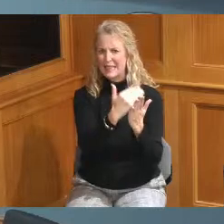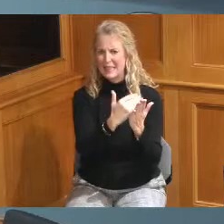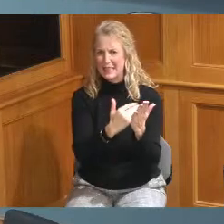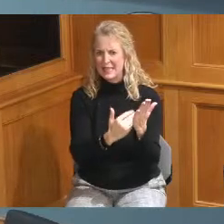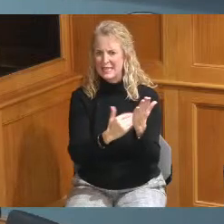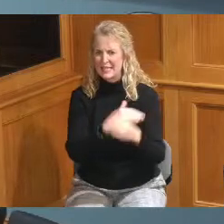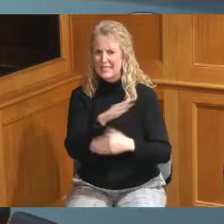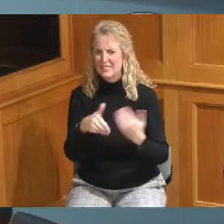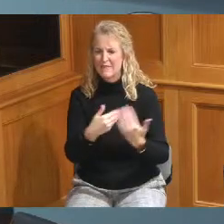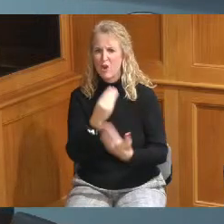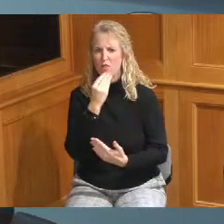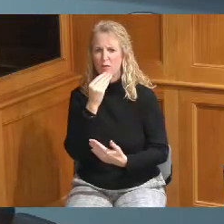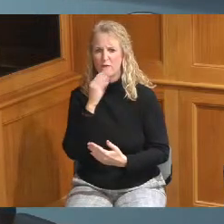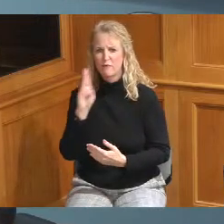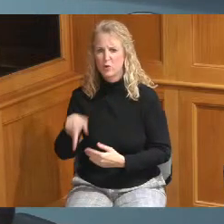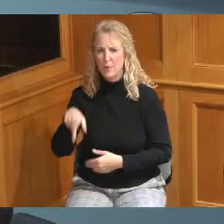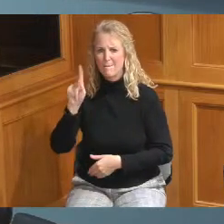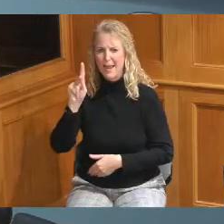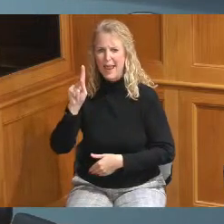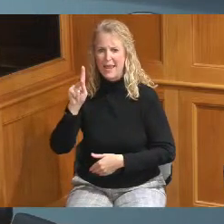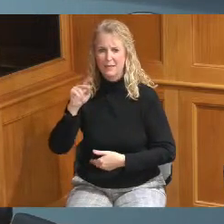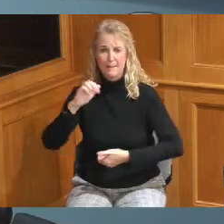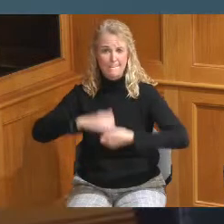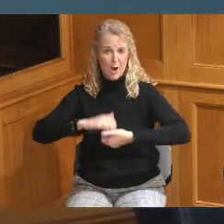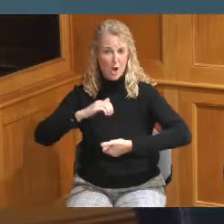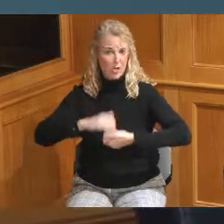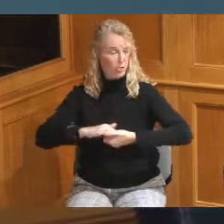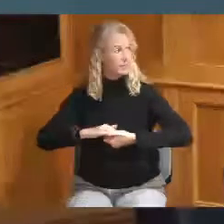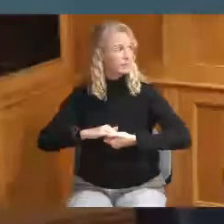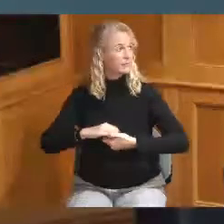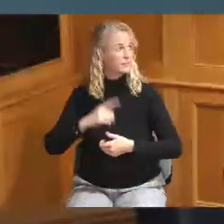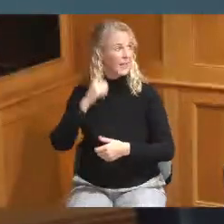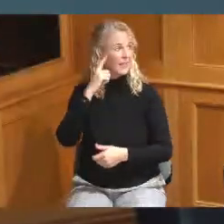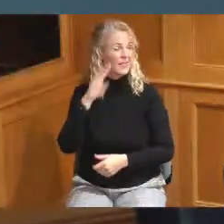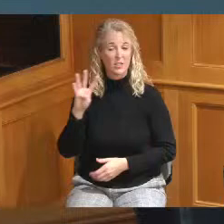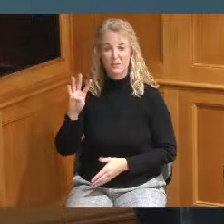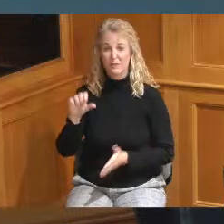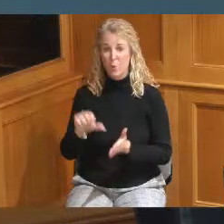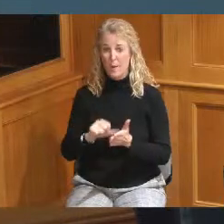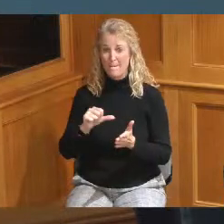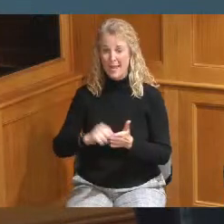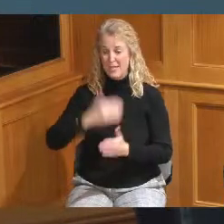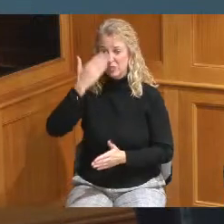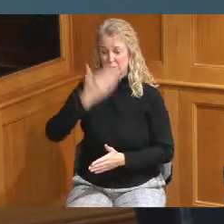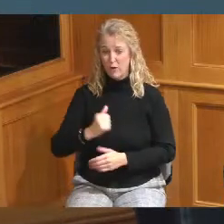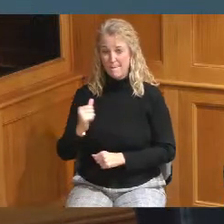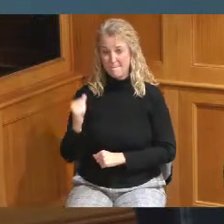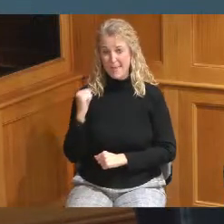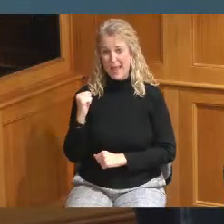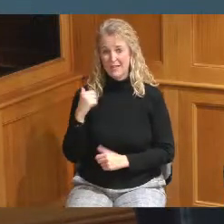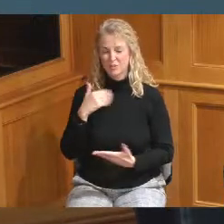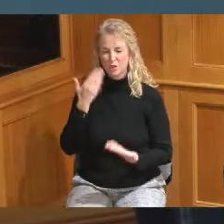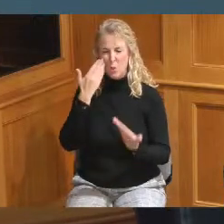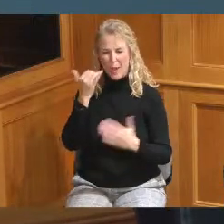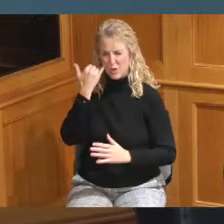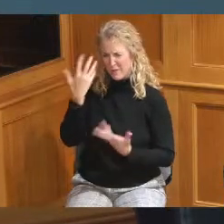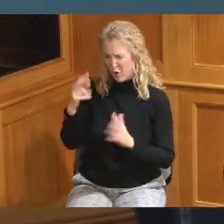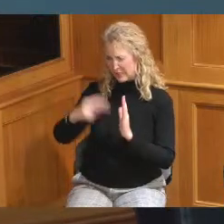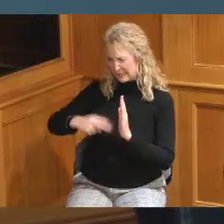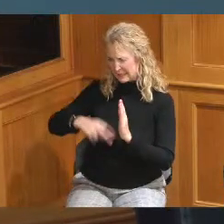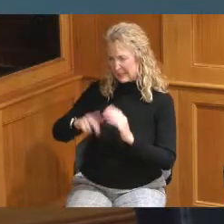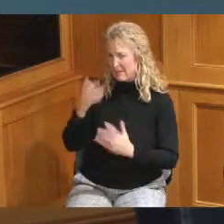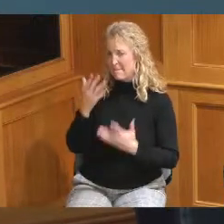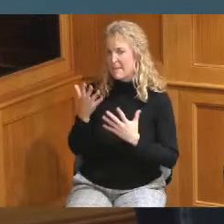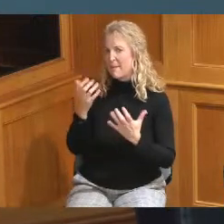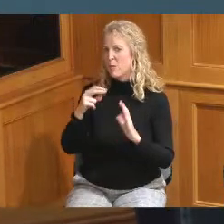food bank partners that Free Store has, and it's like 4 pages back and front. So I don't know if you got that or not, but